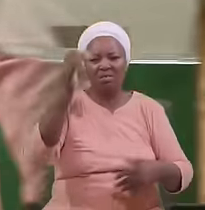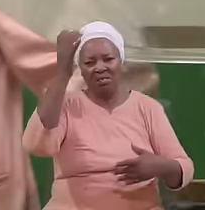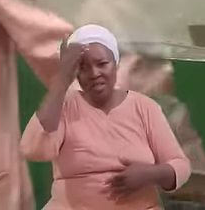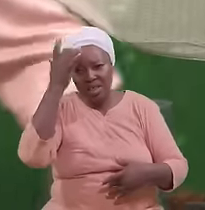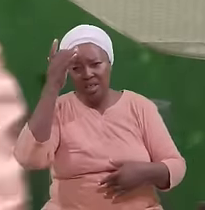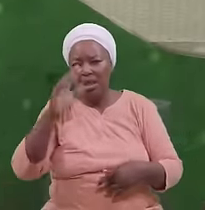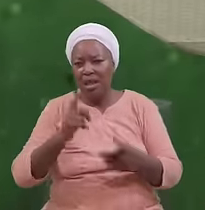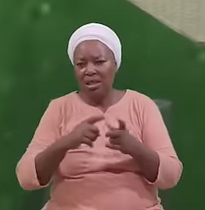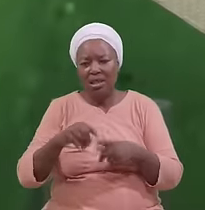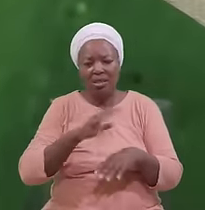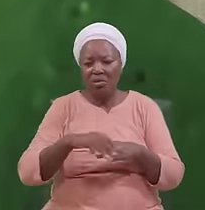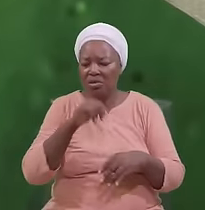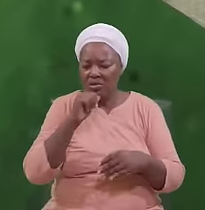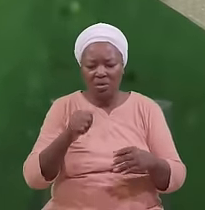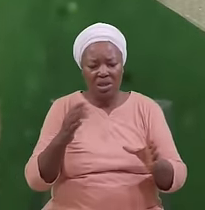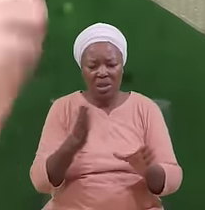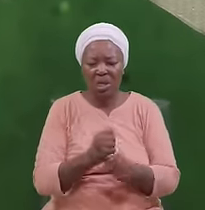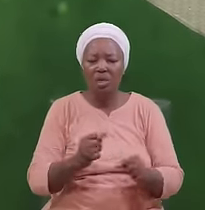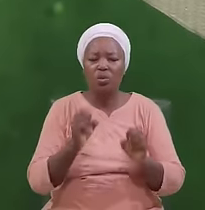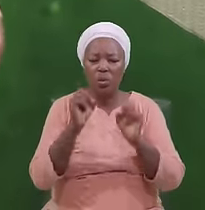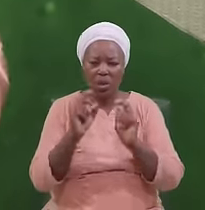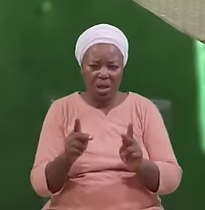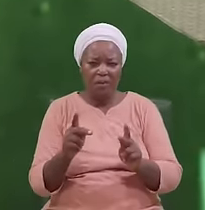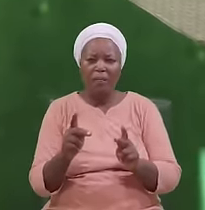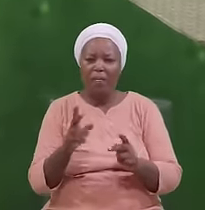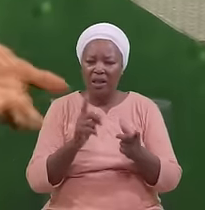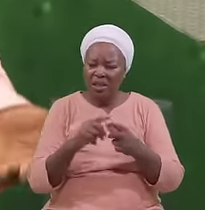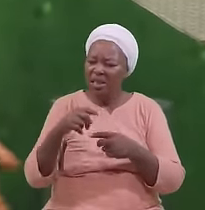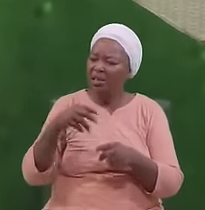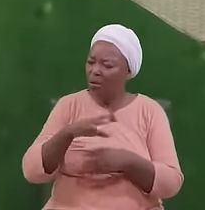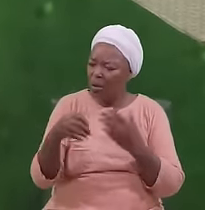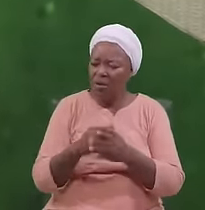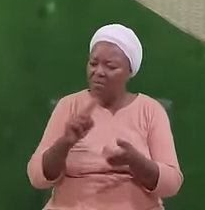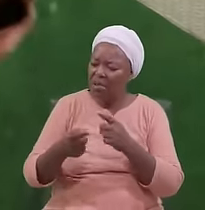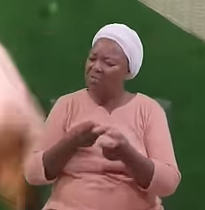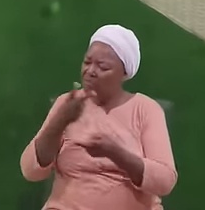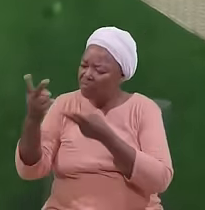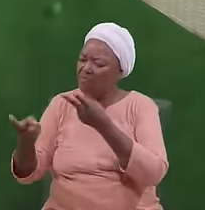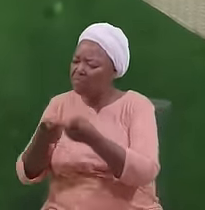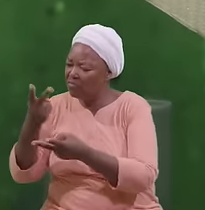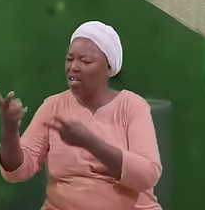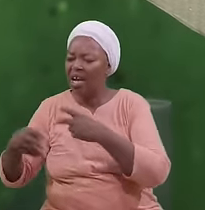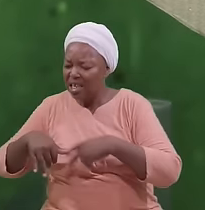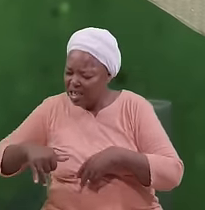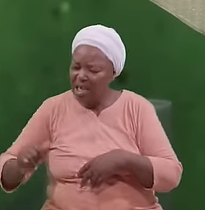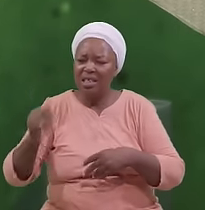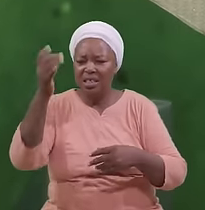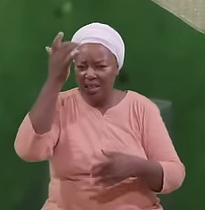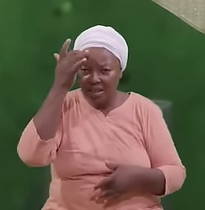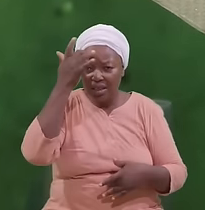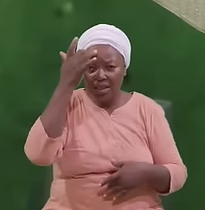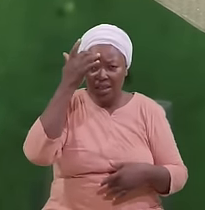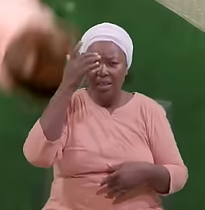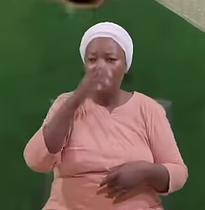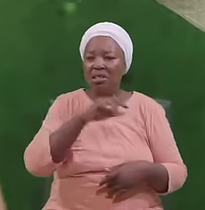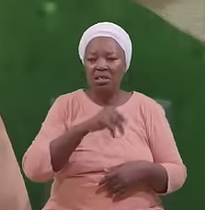And he didn't get well. And they visited him and visited him, and he was still sick. He didn't